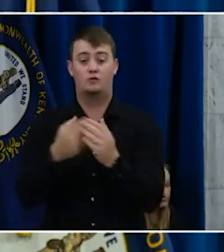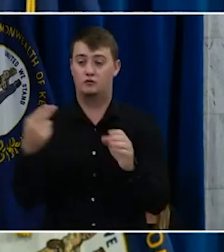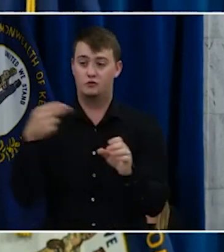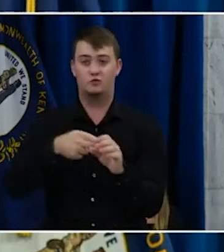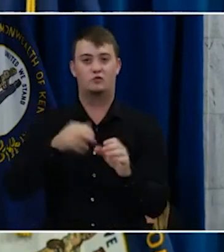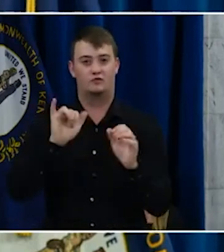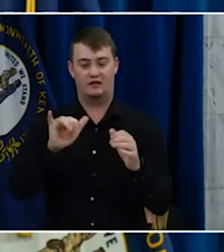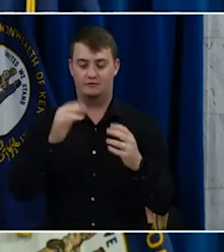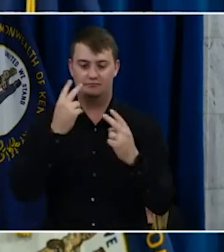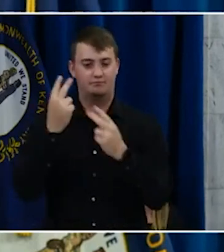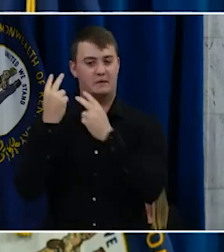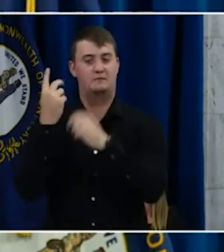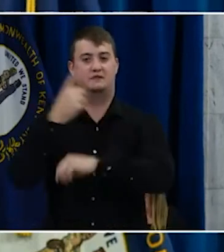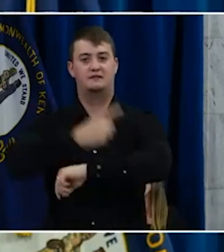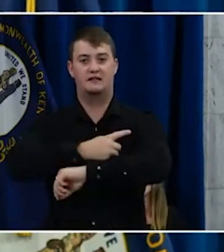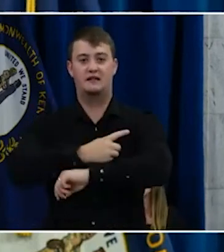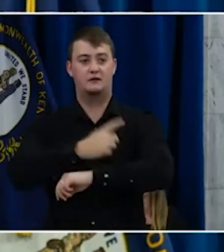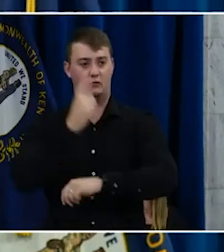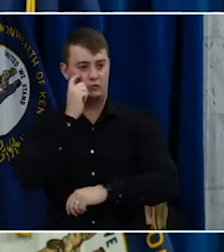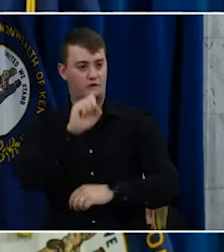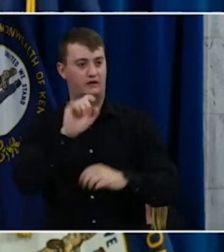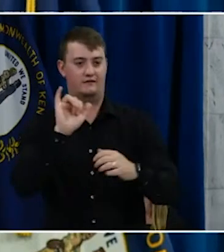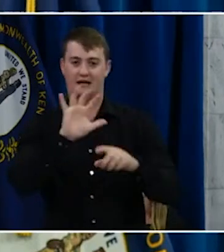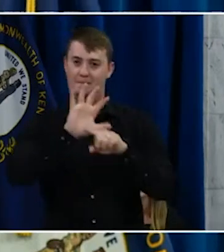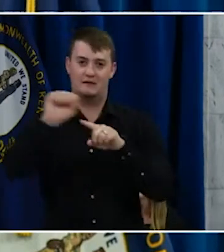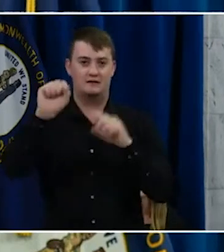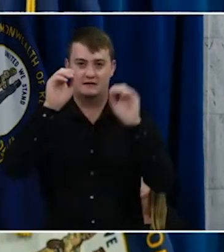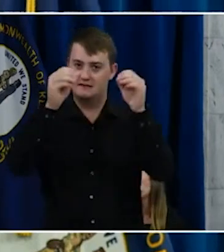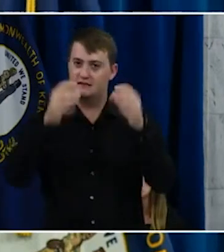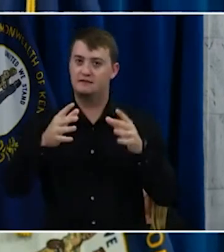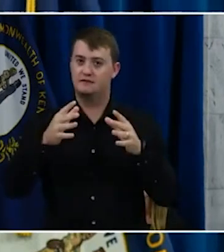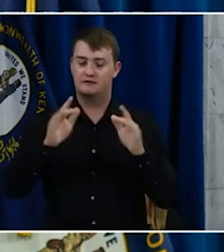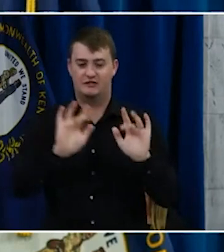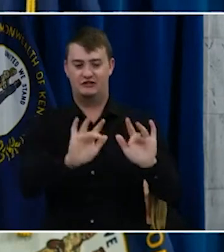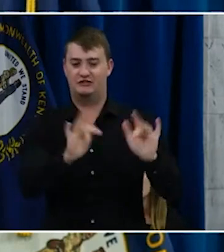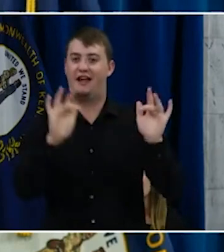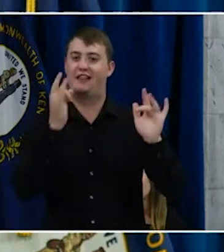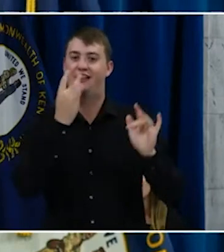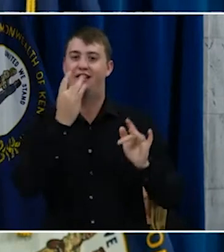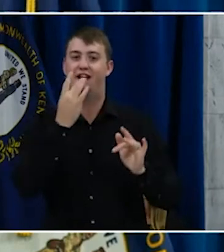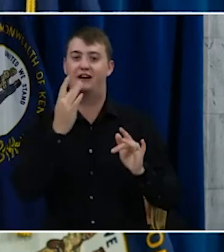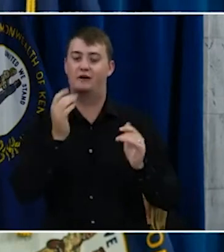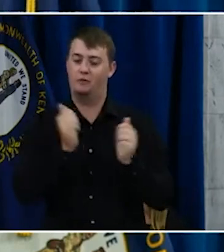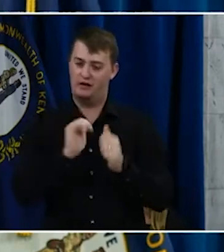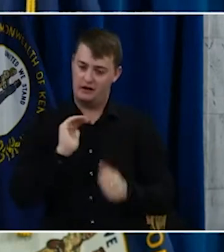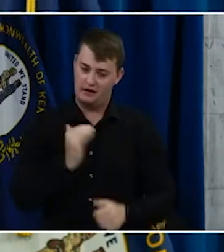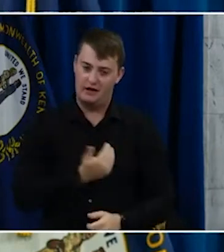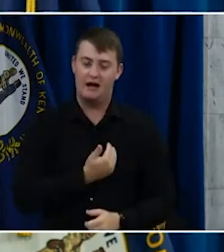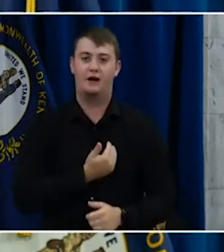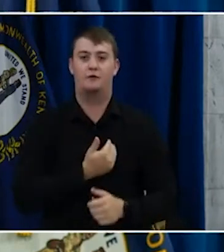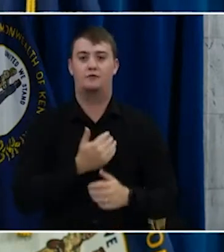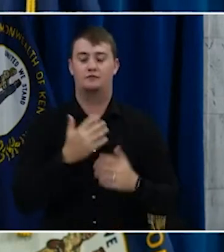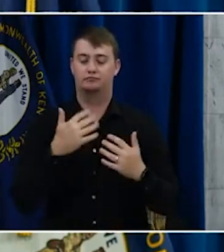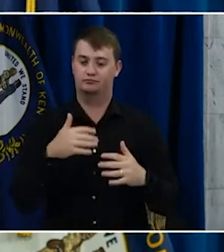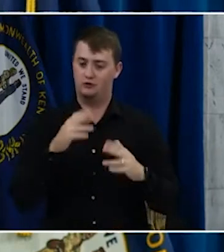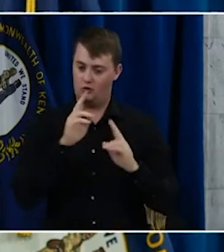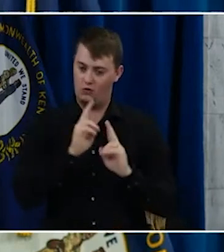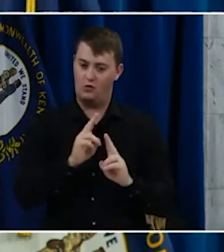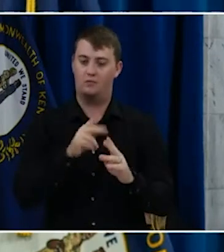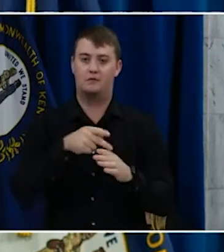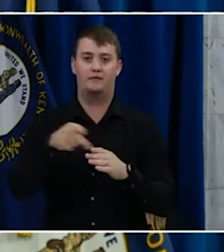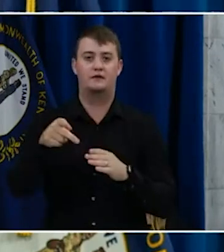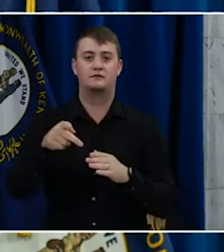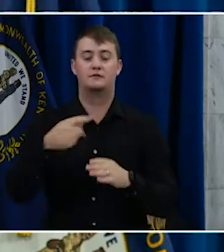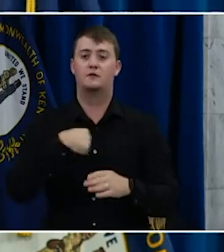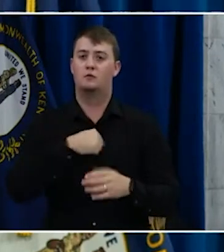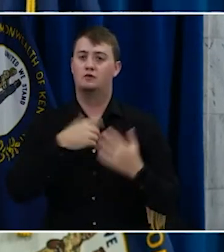this memorable day to recognize these outstanding teachers and to shine a light on our noble profession. We